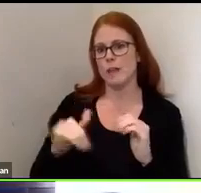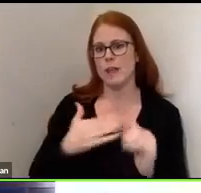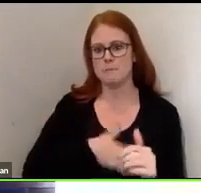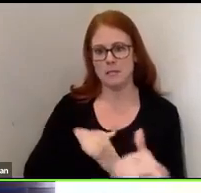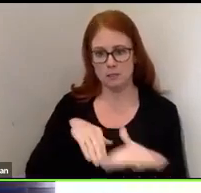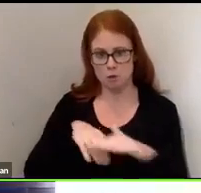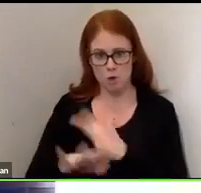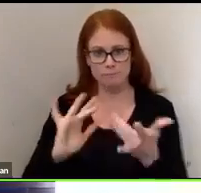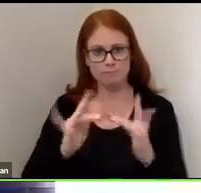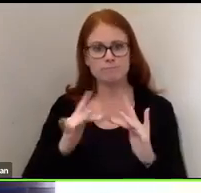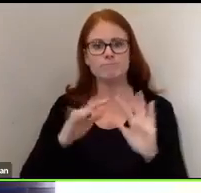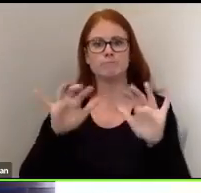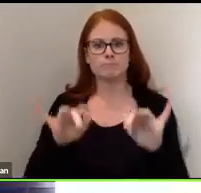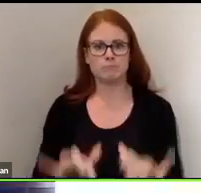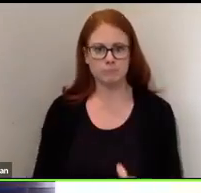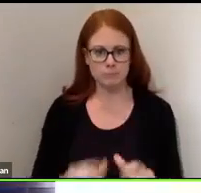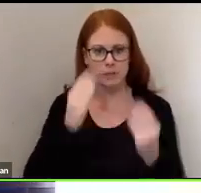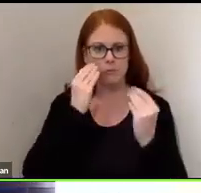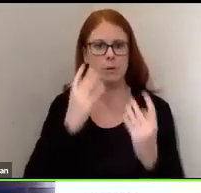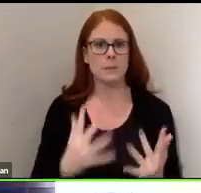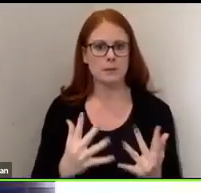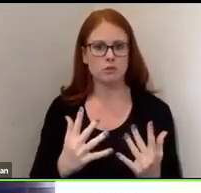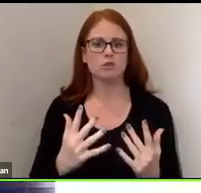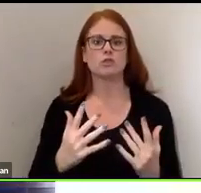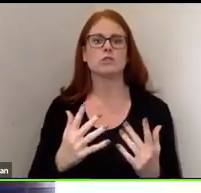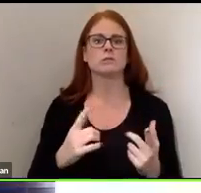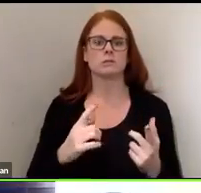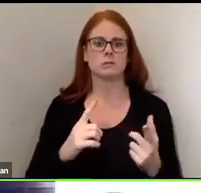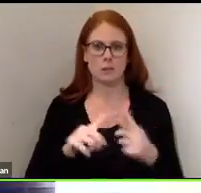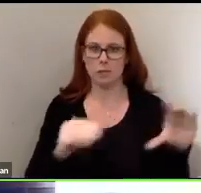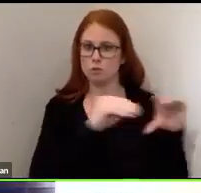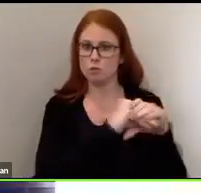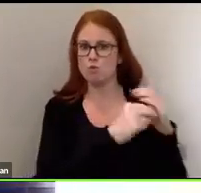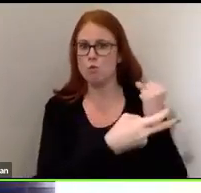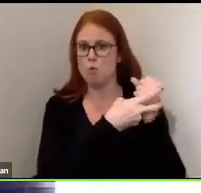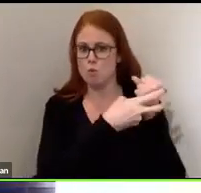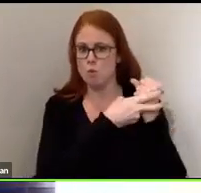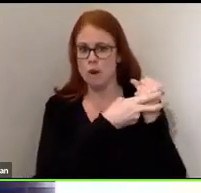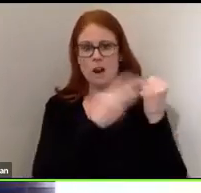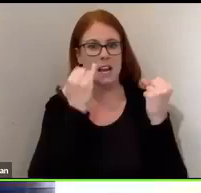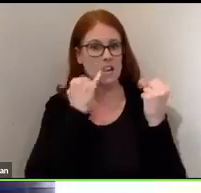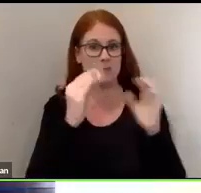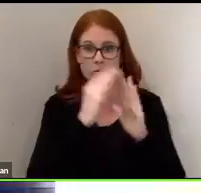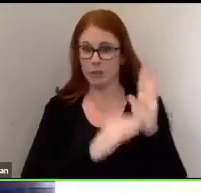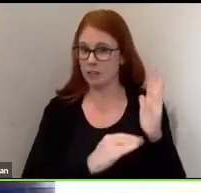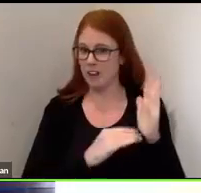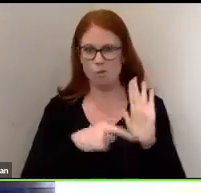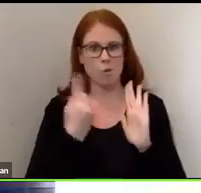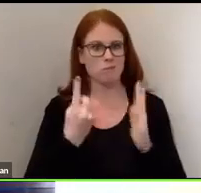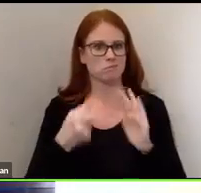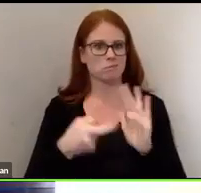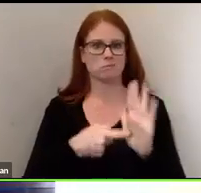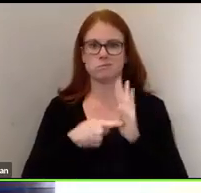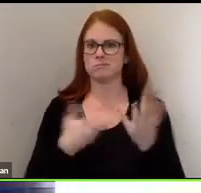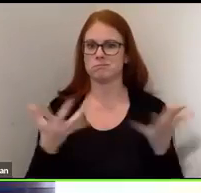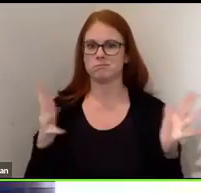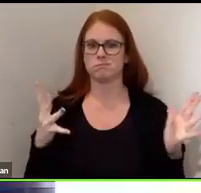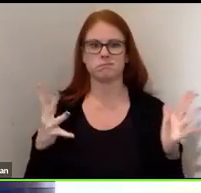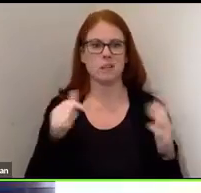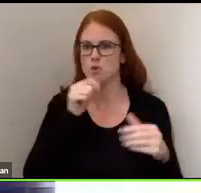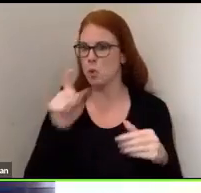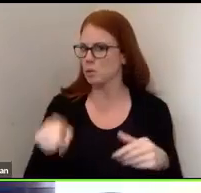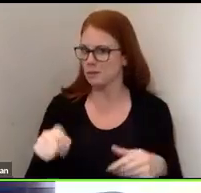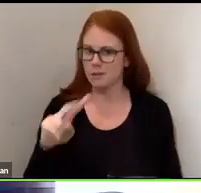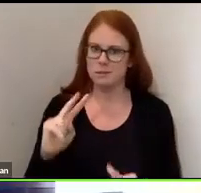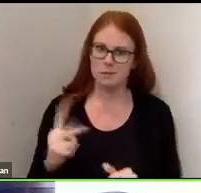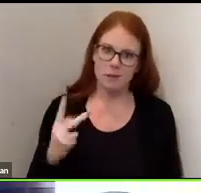group, fill out your information, and then that gets stored. If you filled it out, you only need to do that once. You are kept on our list. And